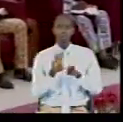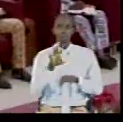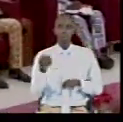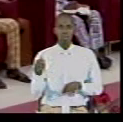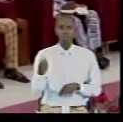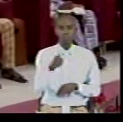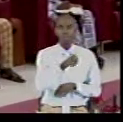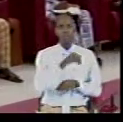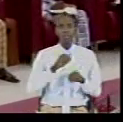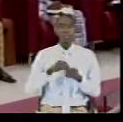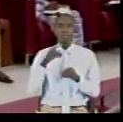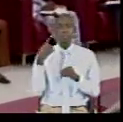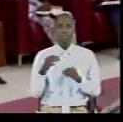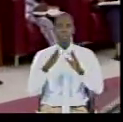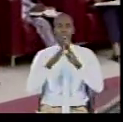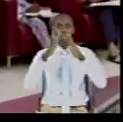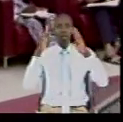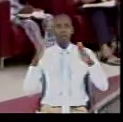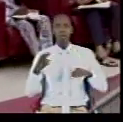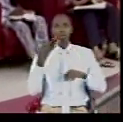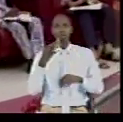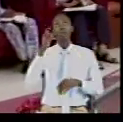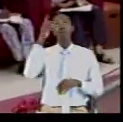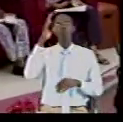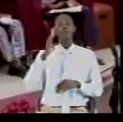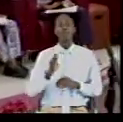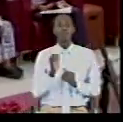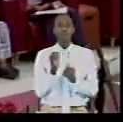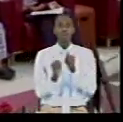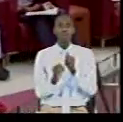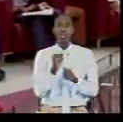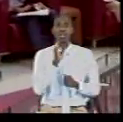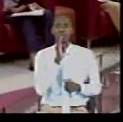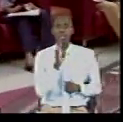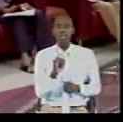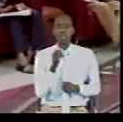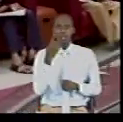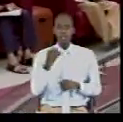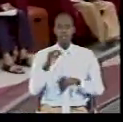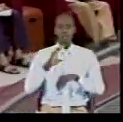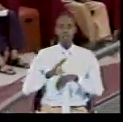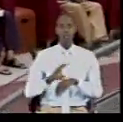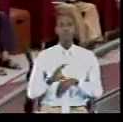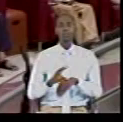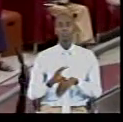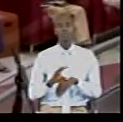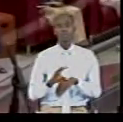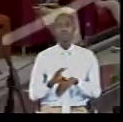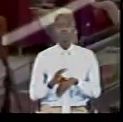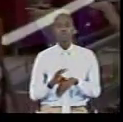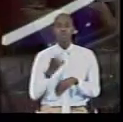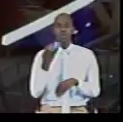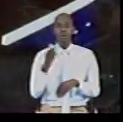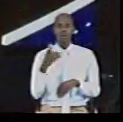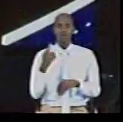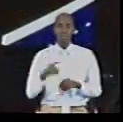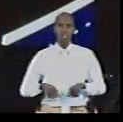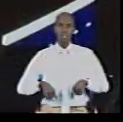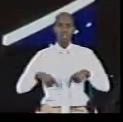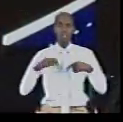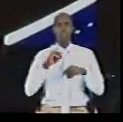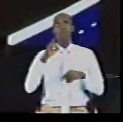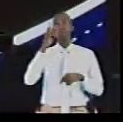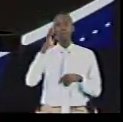the house of God, which is the church of the living God, the